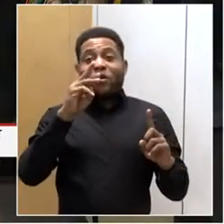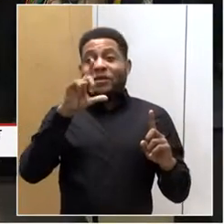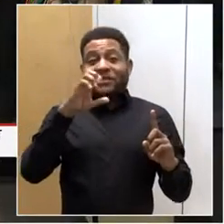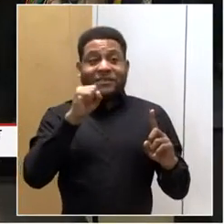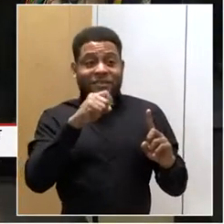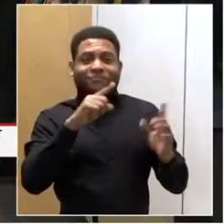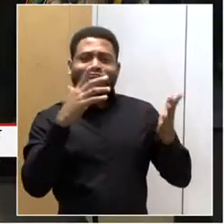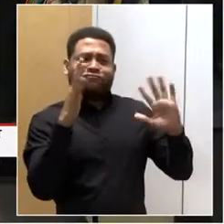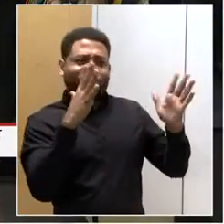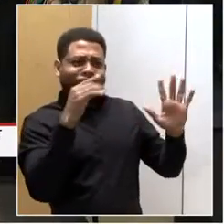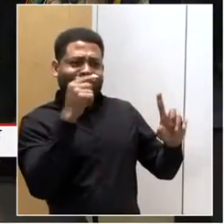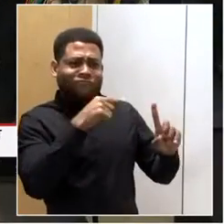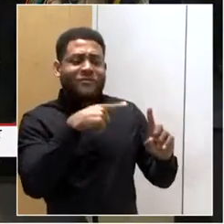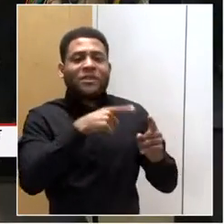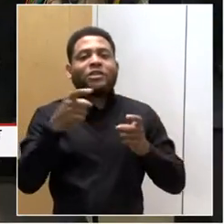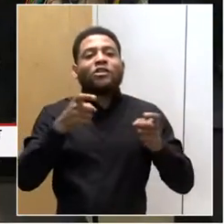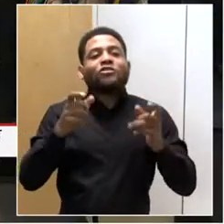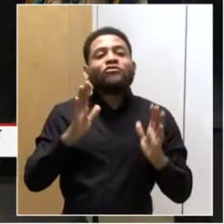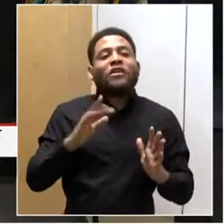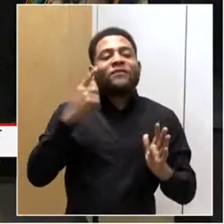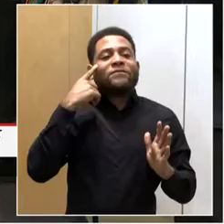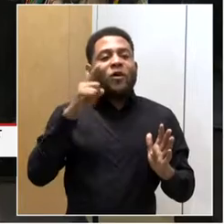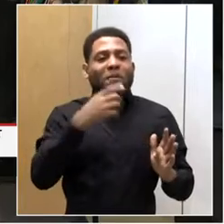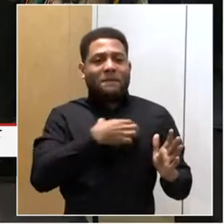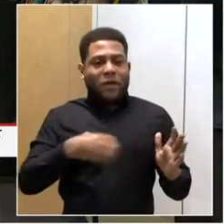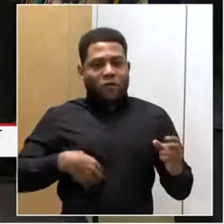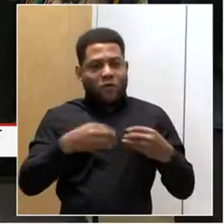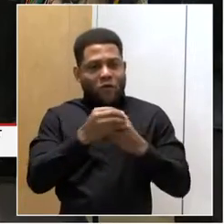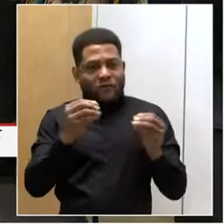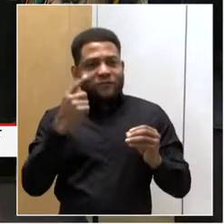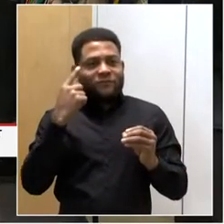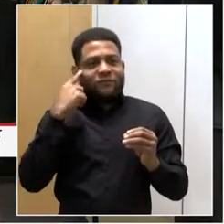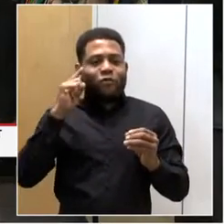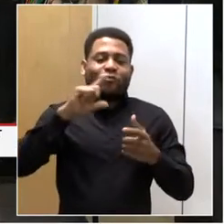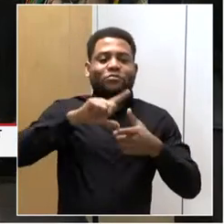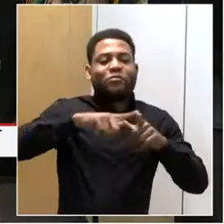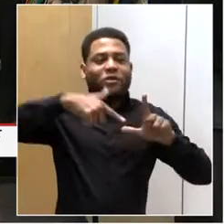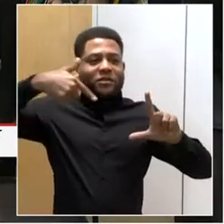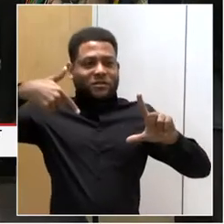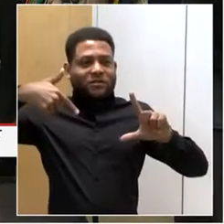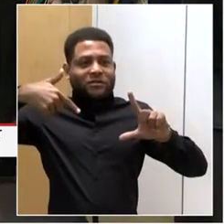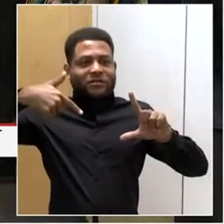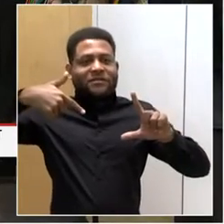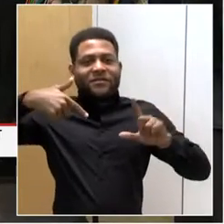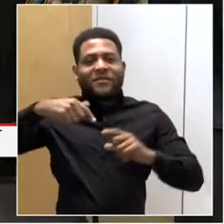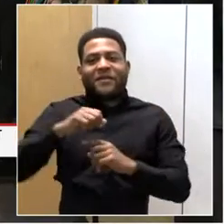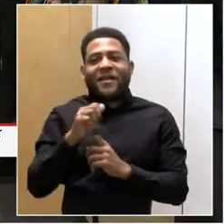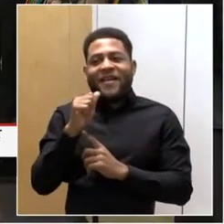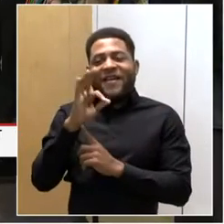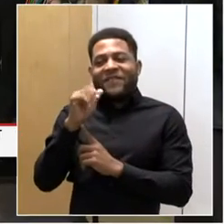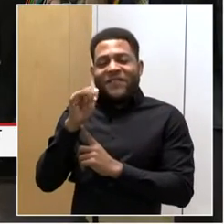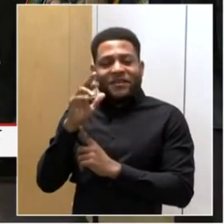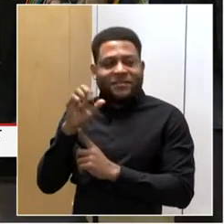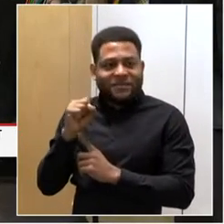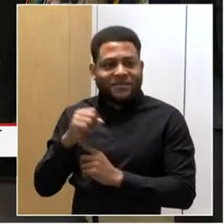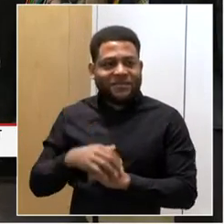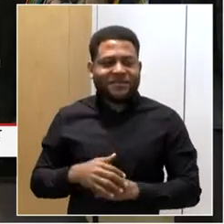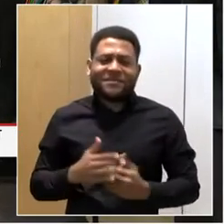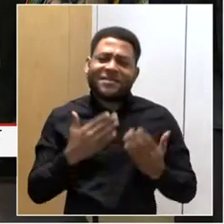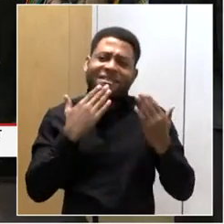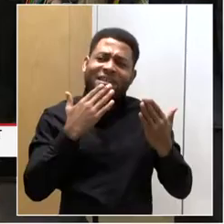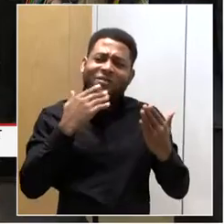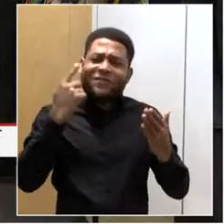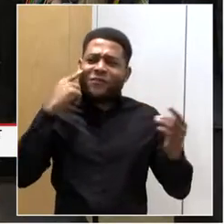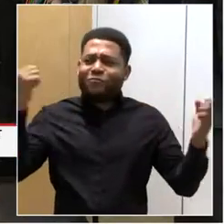mayor's office on LGBTQ affairs. So thank you for being here as well.